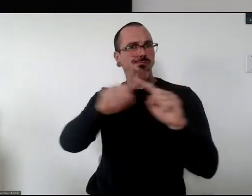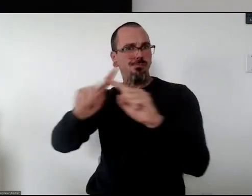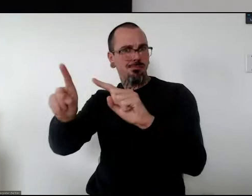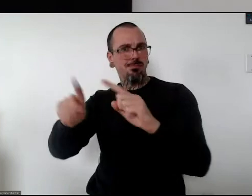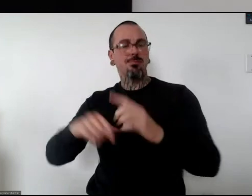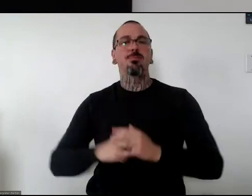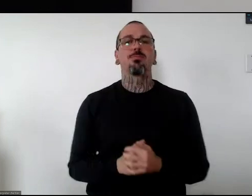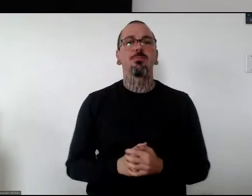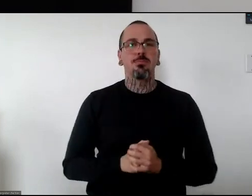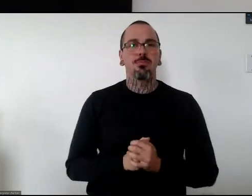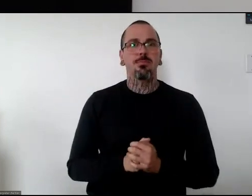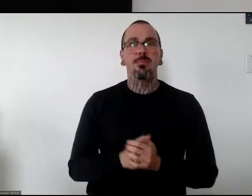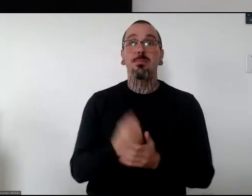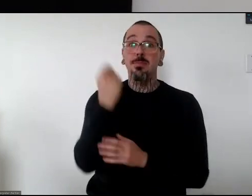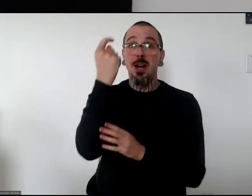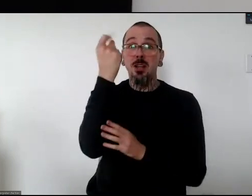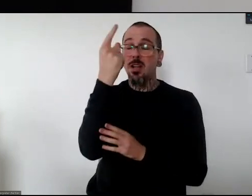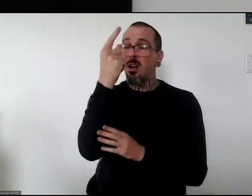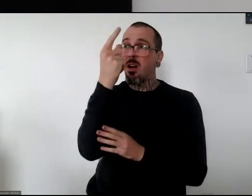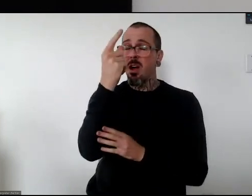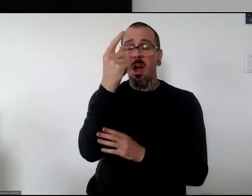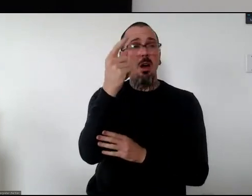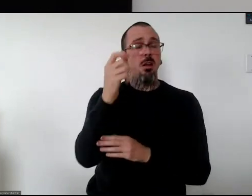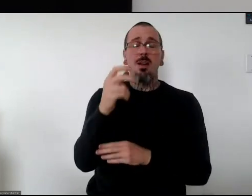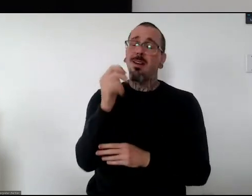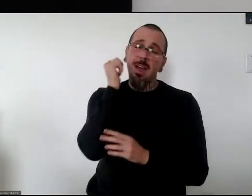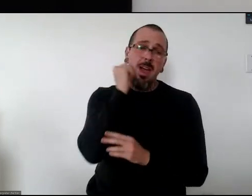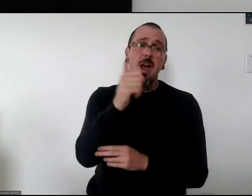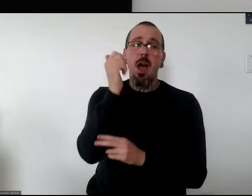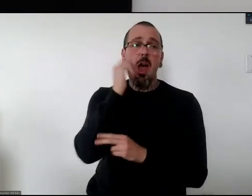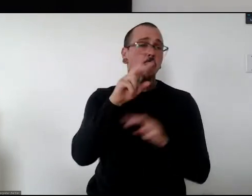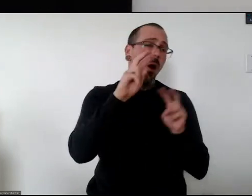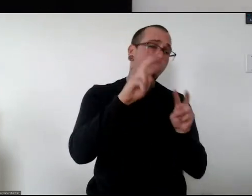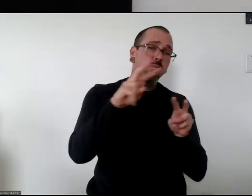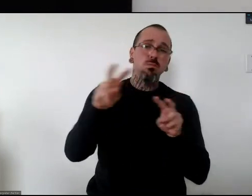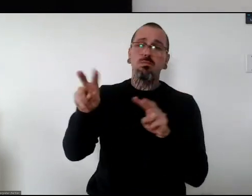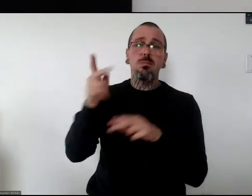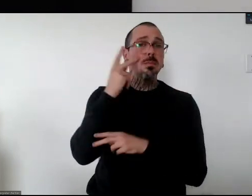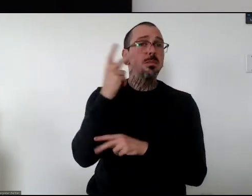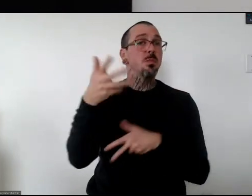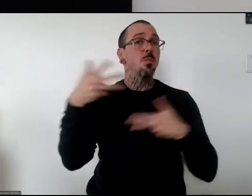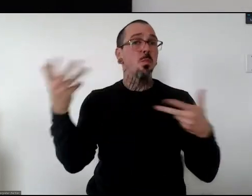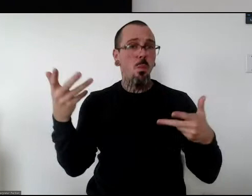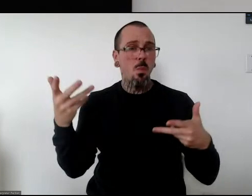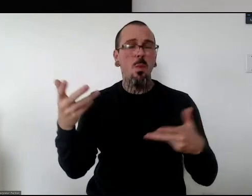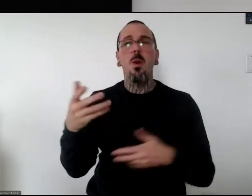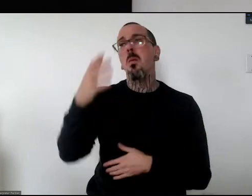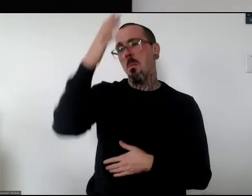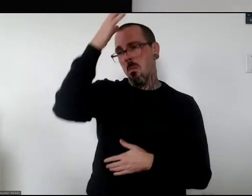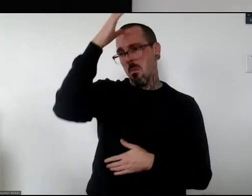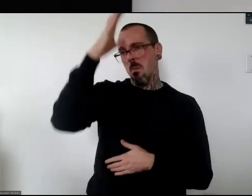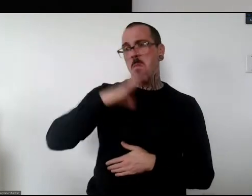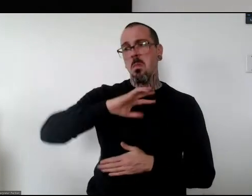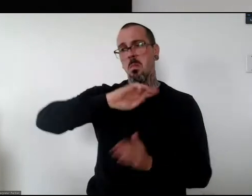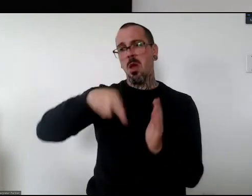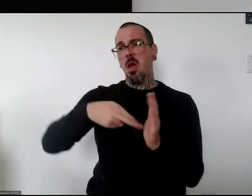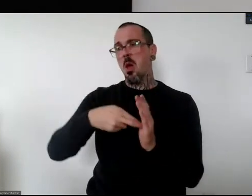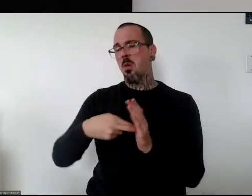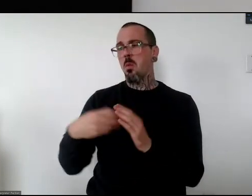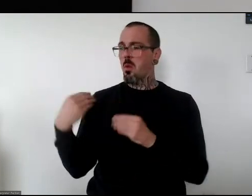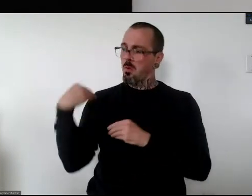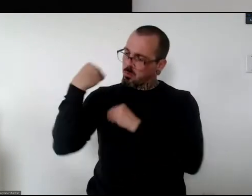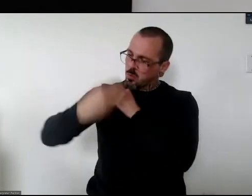in media, by messages which support and enforce traditional male gender roles that expect boys and men to show